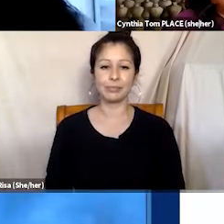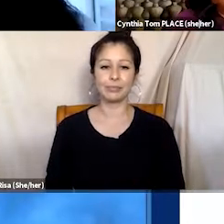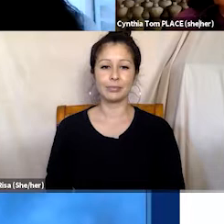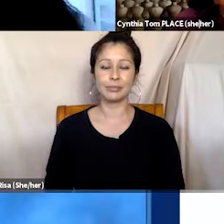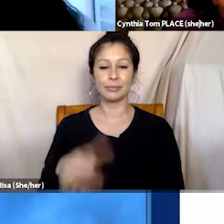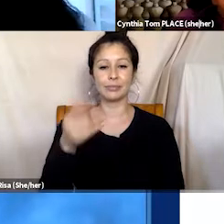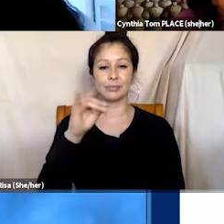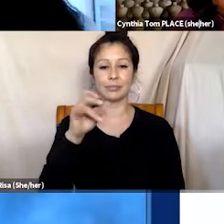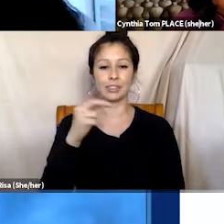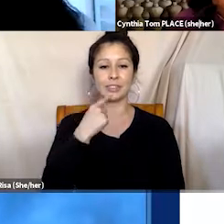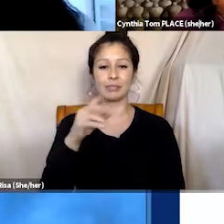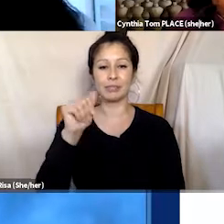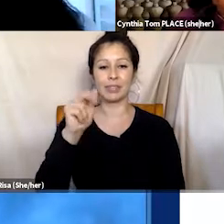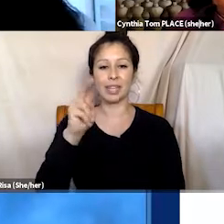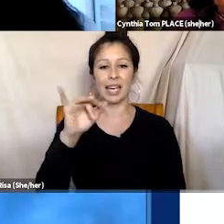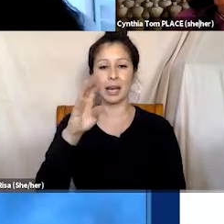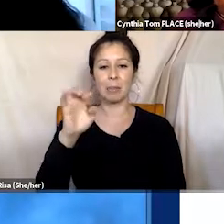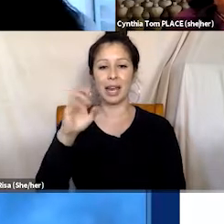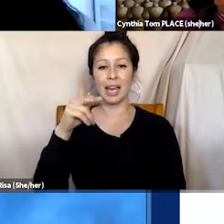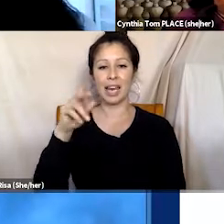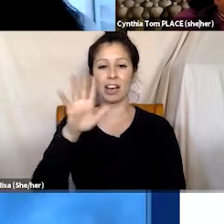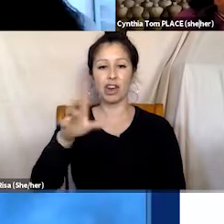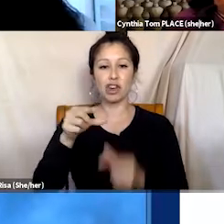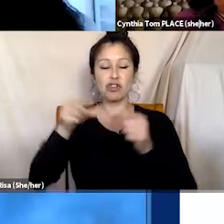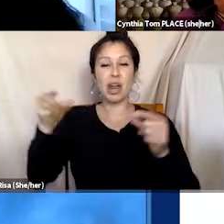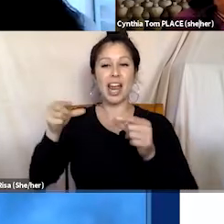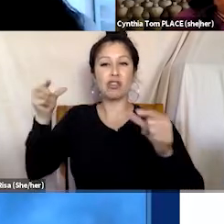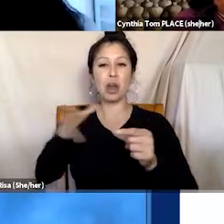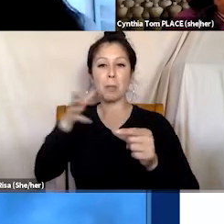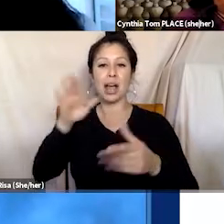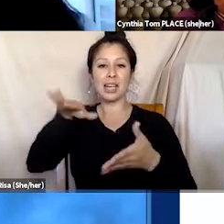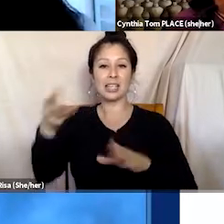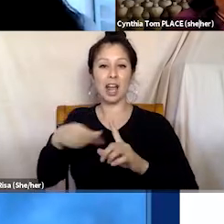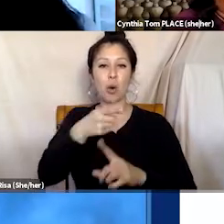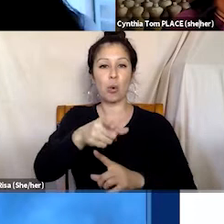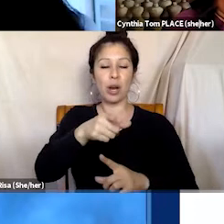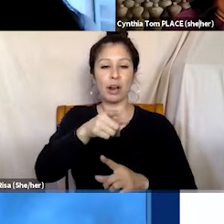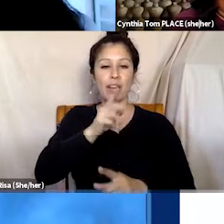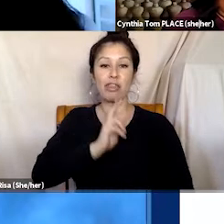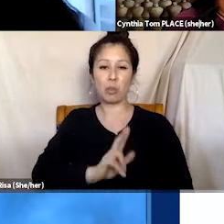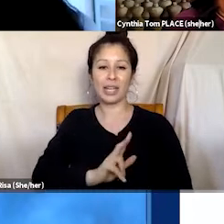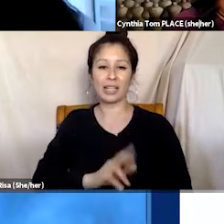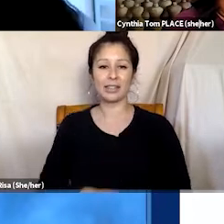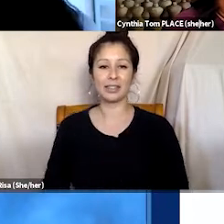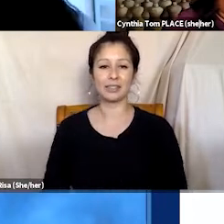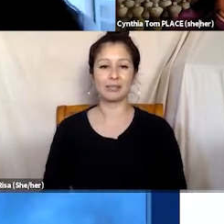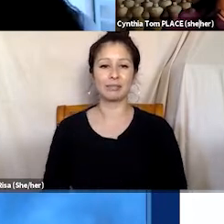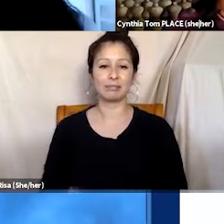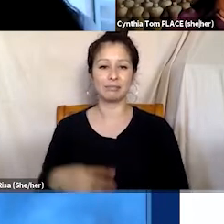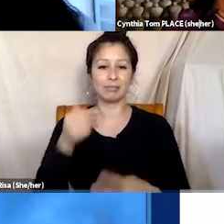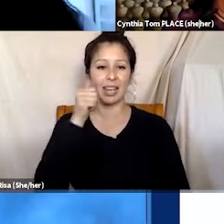And Dijon says Annie Mae Hickman, her great-great-grandmother who died when they were 3.